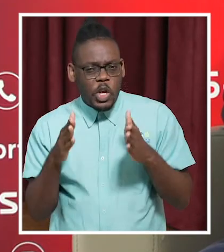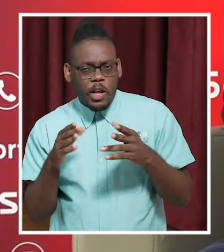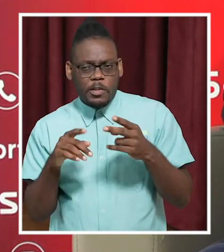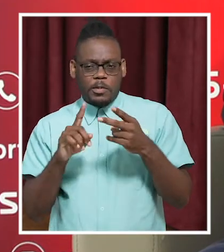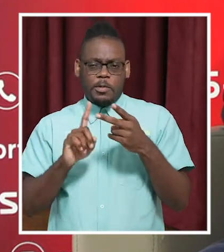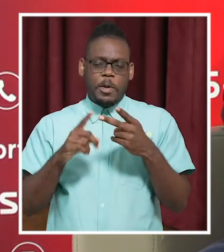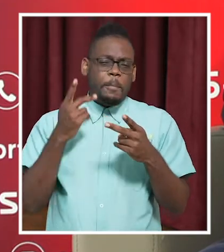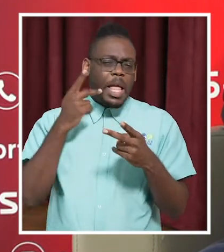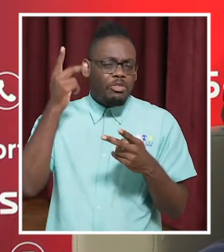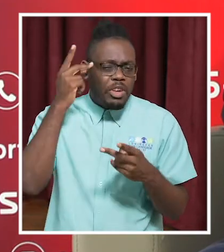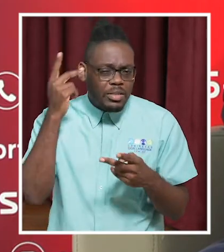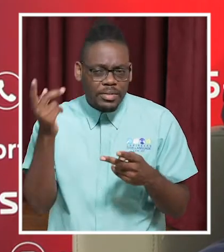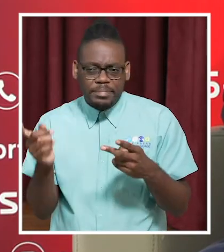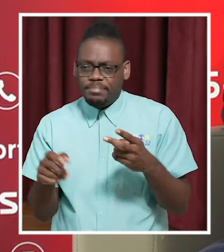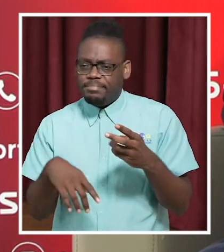find that when the child